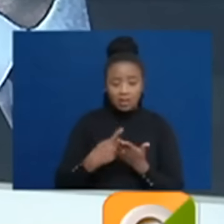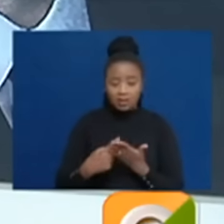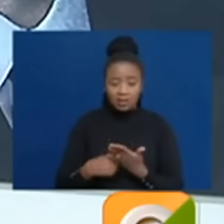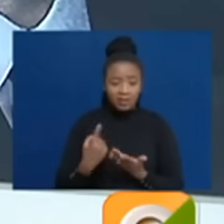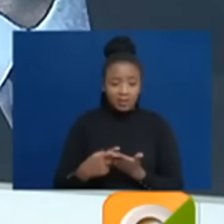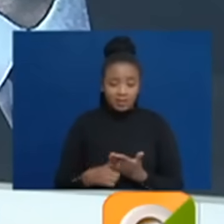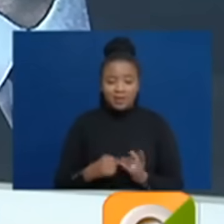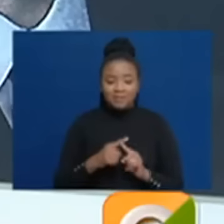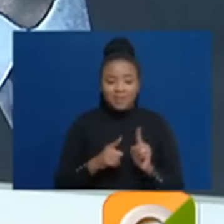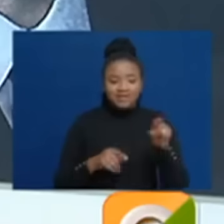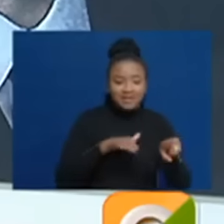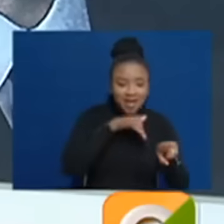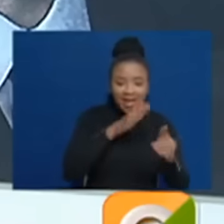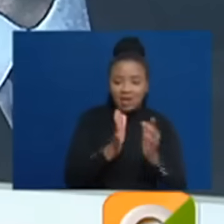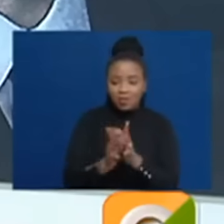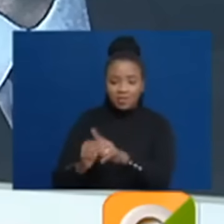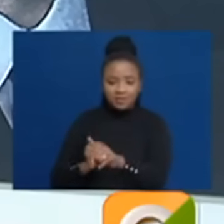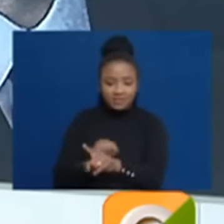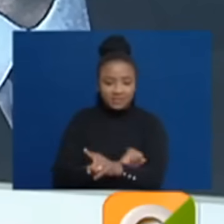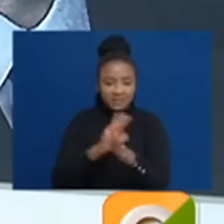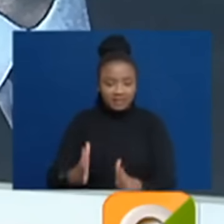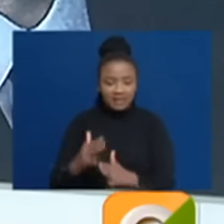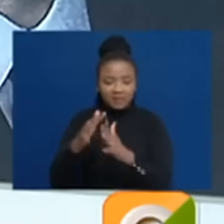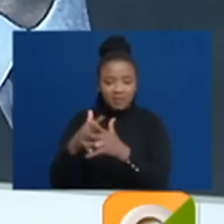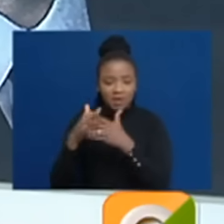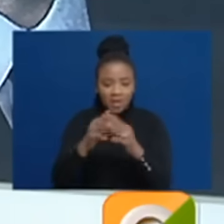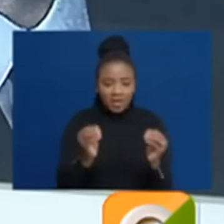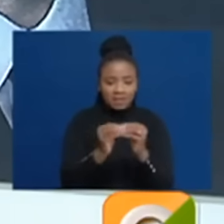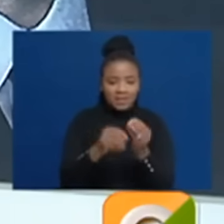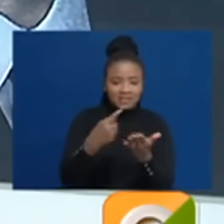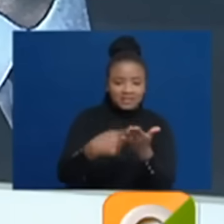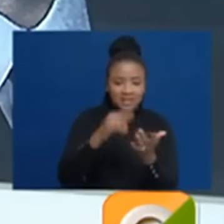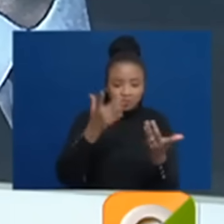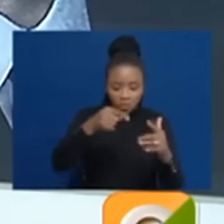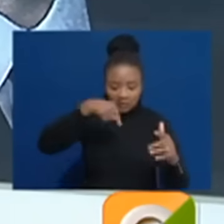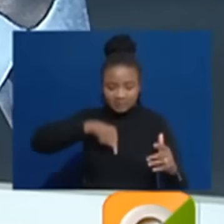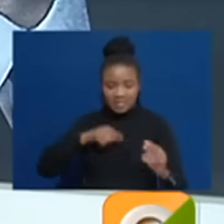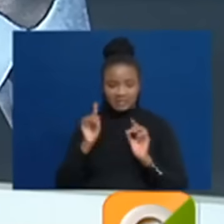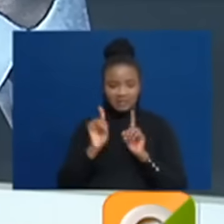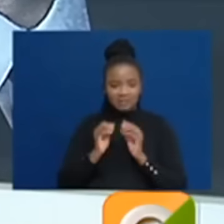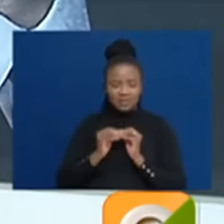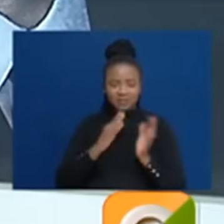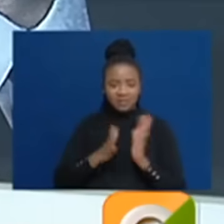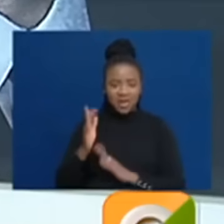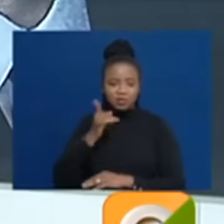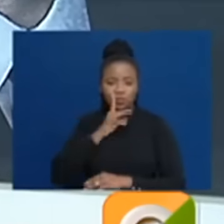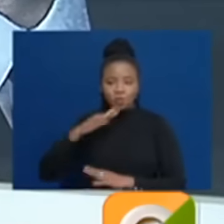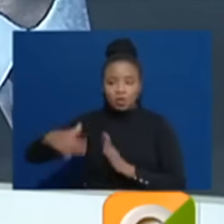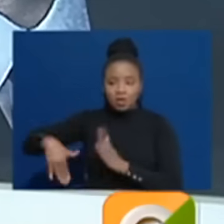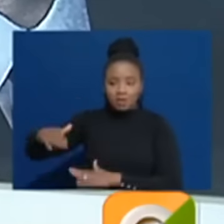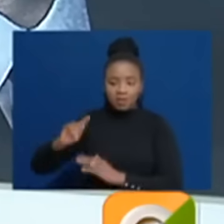talks on the Azimio agenda that has been tabled by its representatives. Coons was in the country late March this